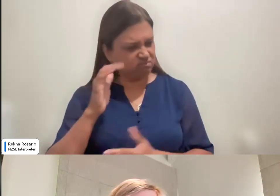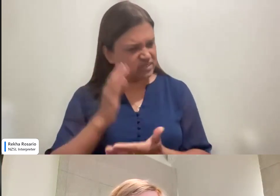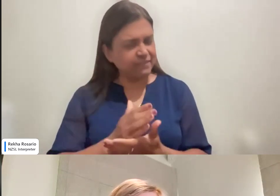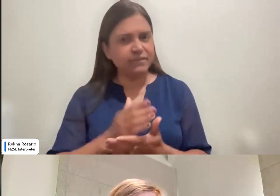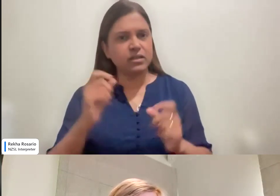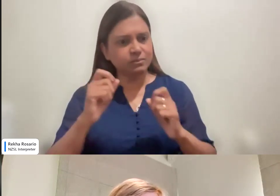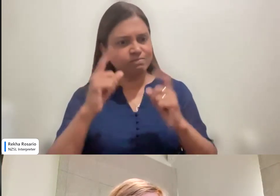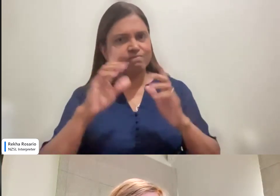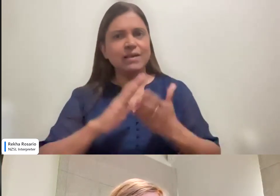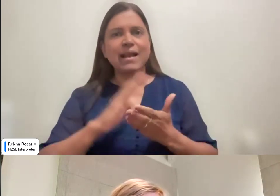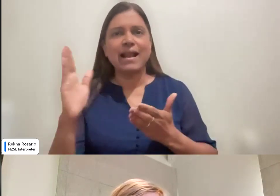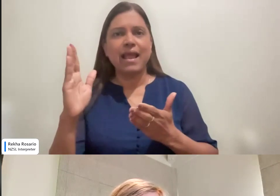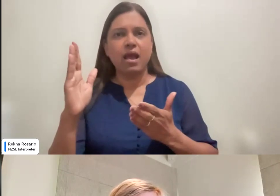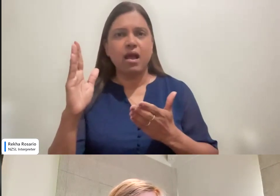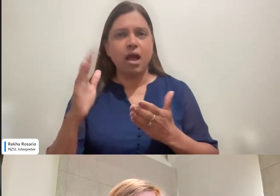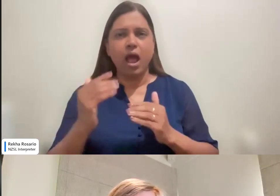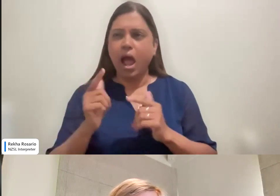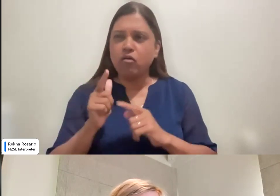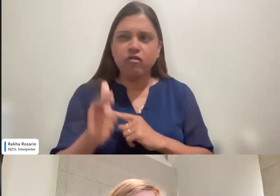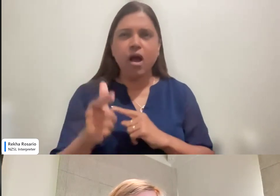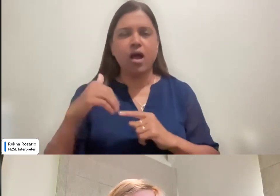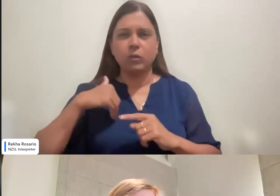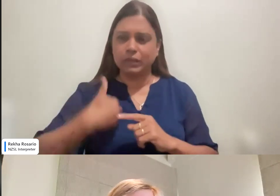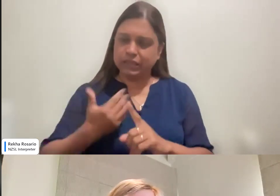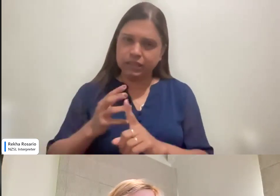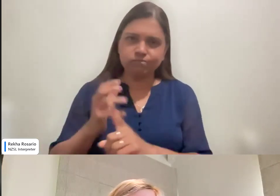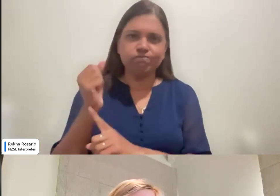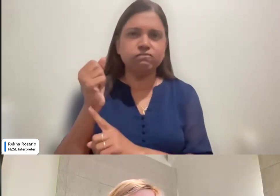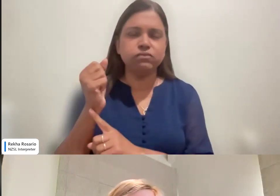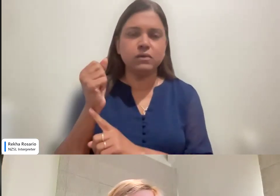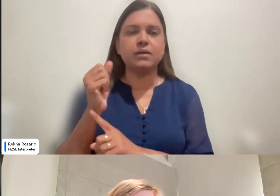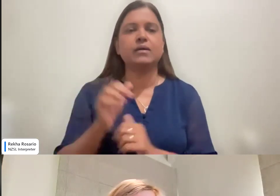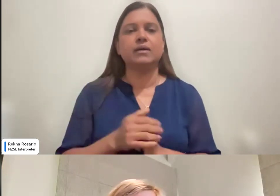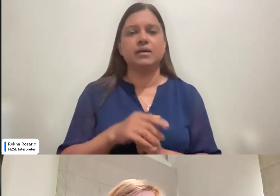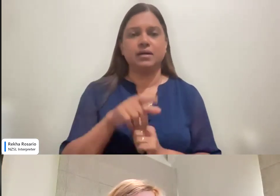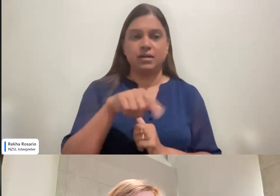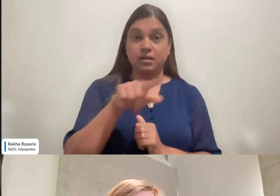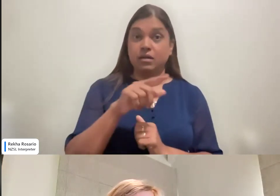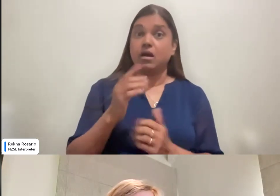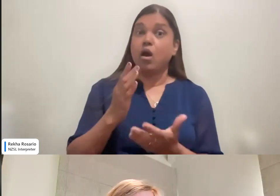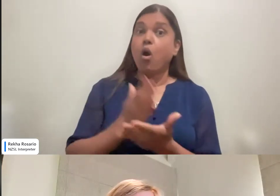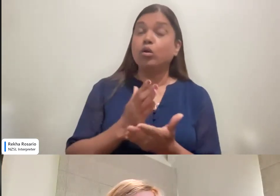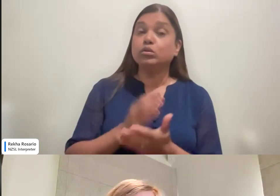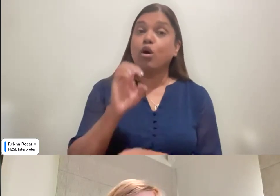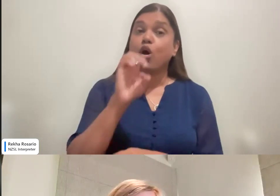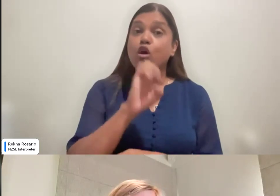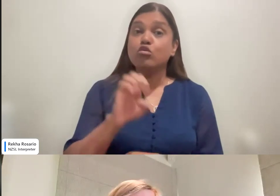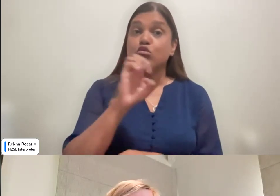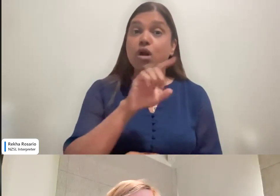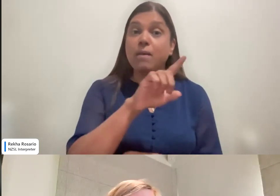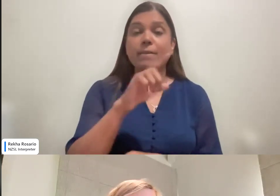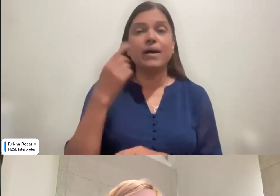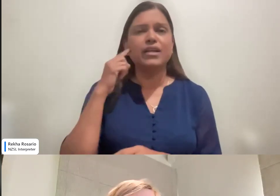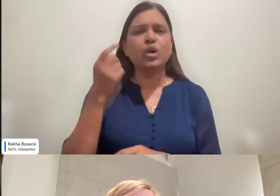how far we still have to go. We It's do. just, And yeah, uh, Braille on all medications in Europe is another thing.